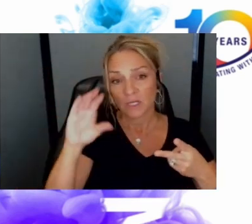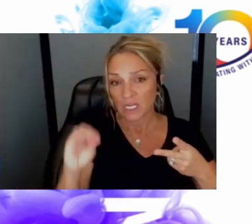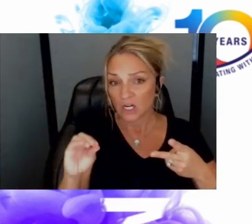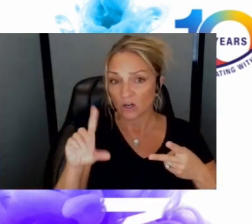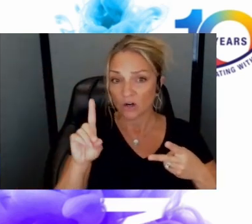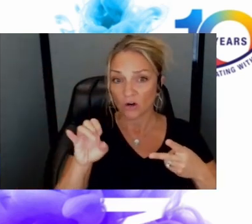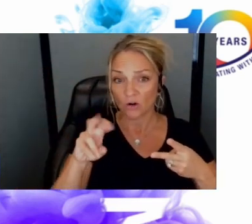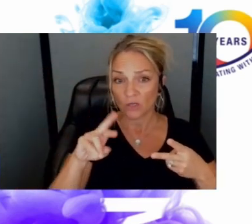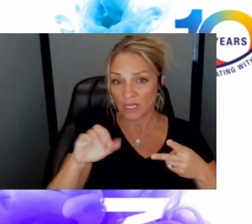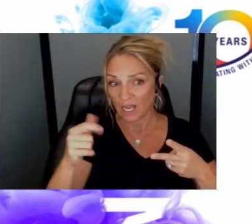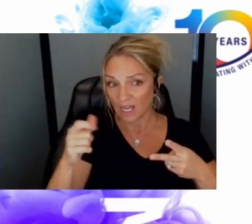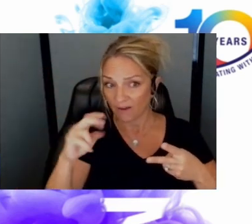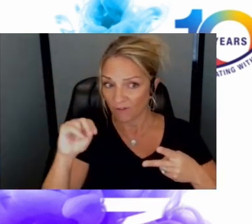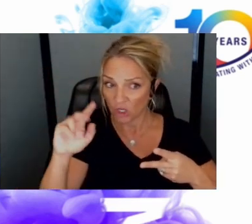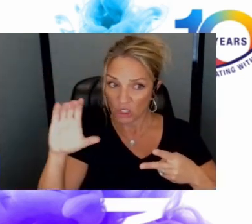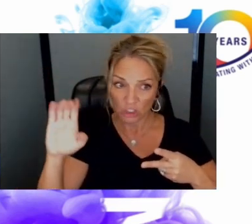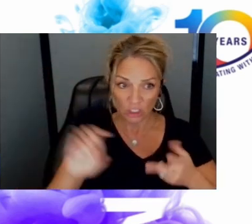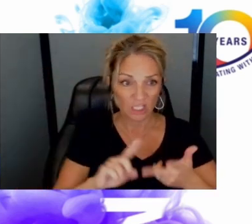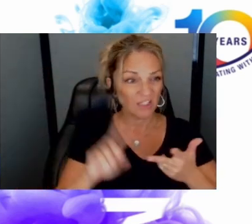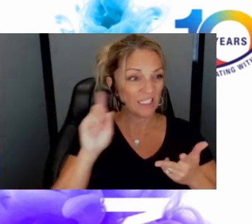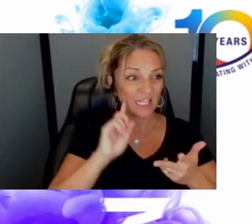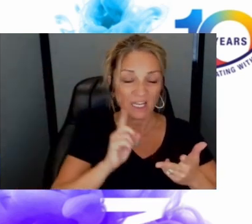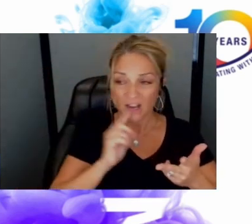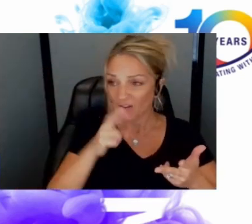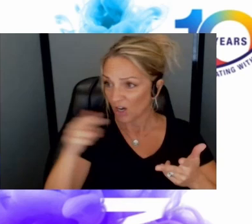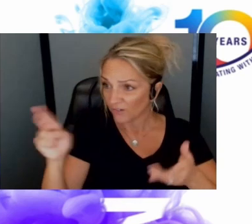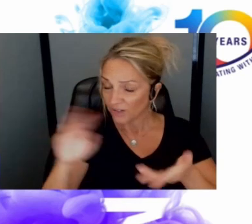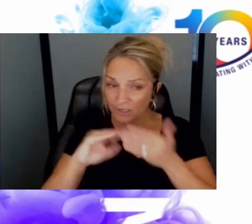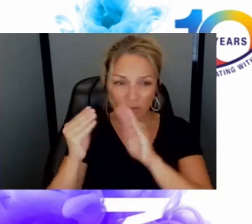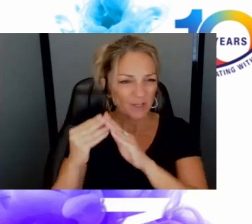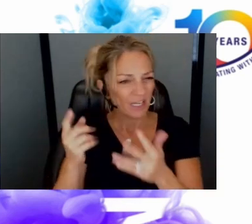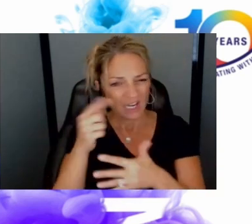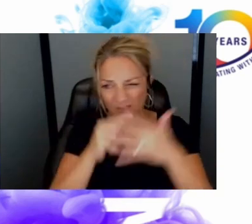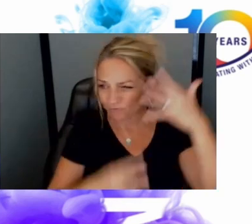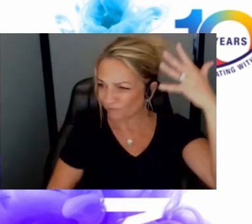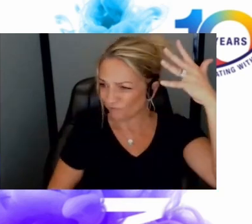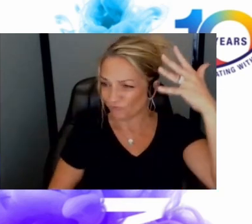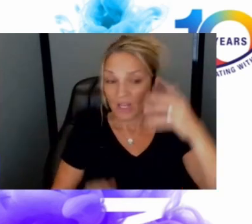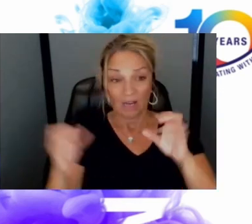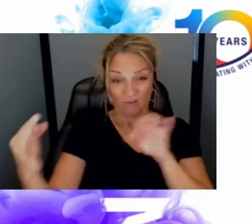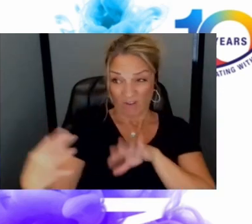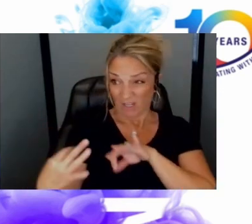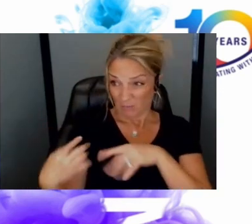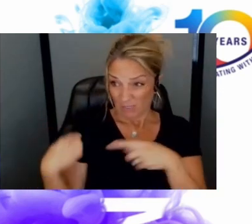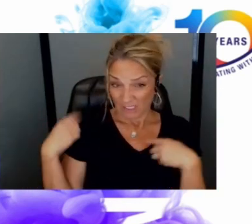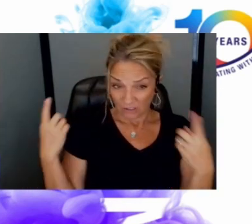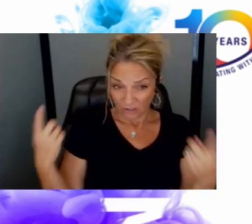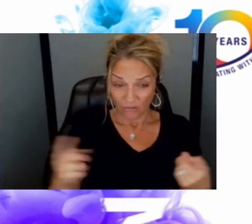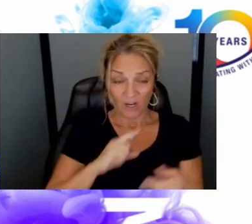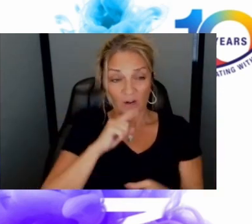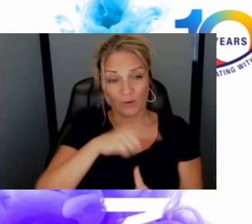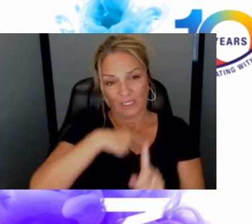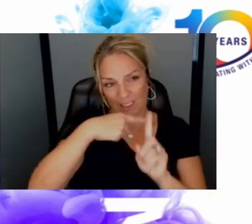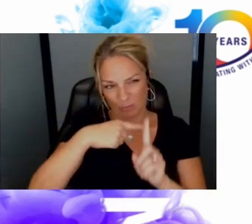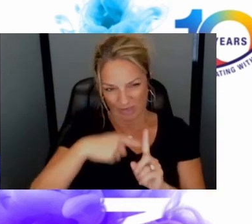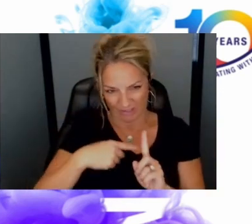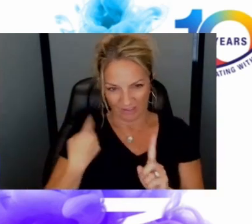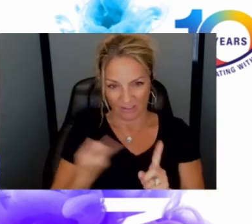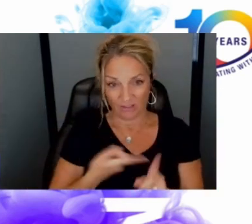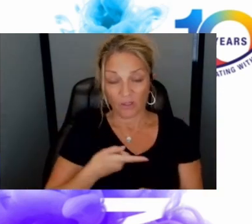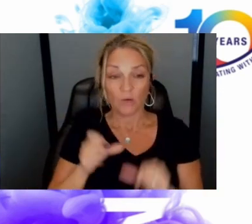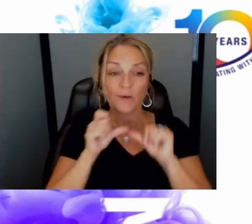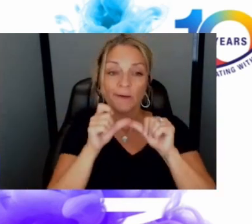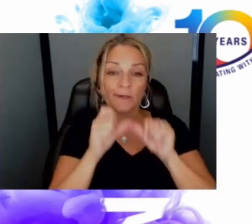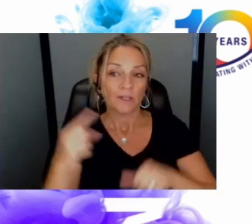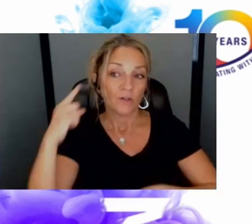and hard of hearing community, and many others. And feedback so far has been really positive, and we continue to hear from